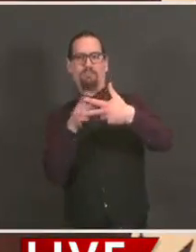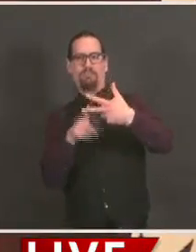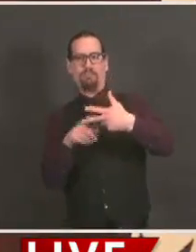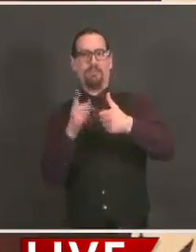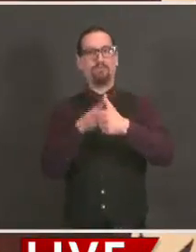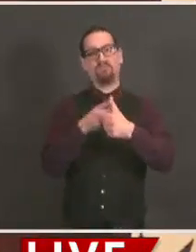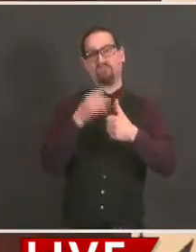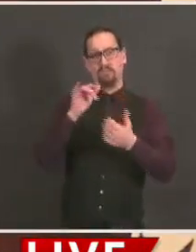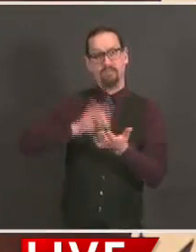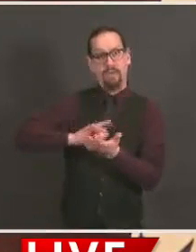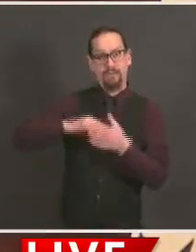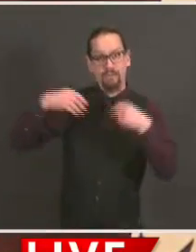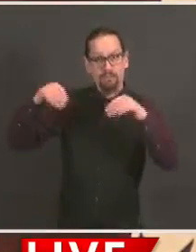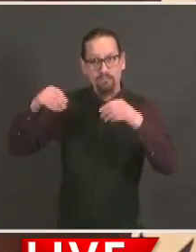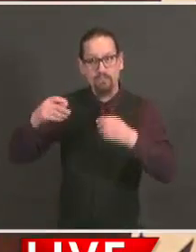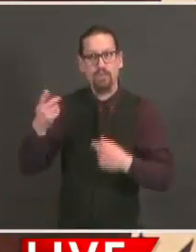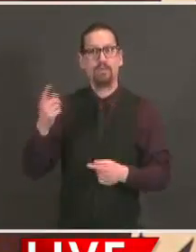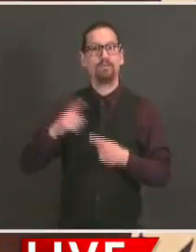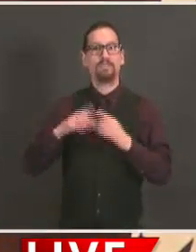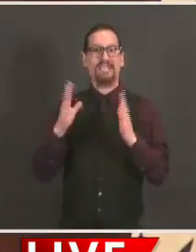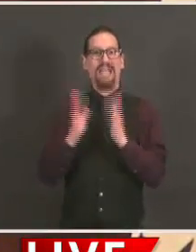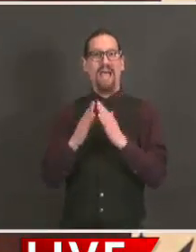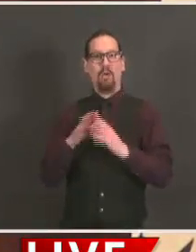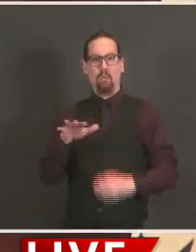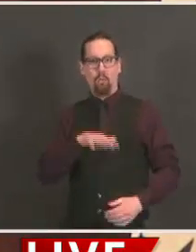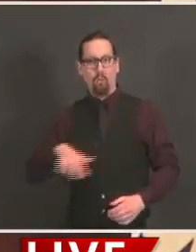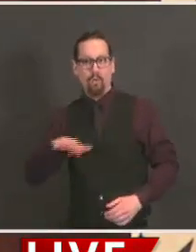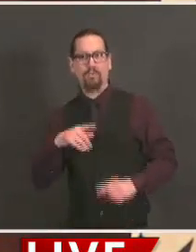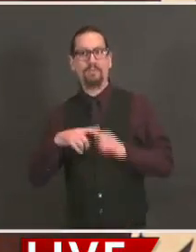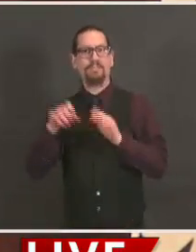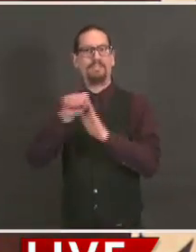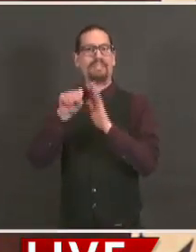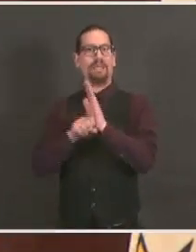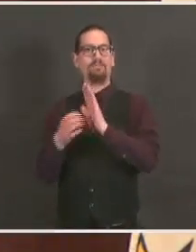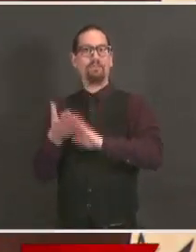state-run approach, as well as the local and regional approaches.